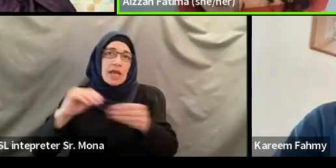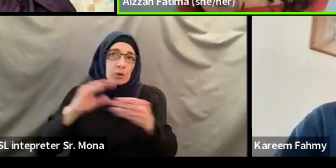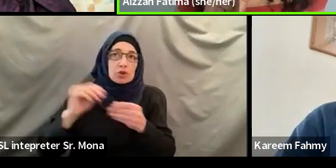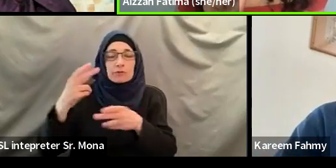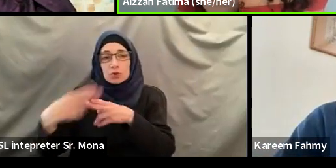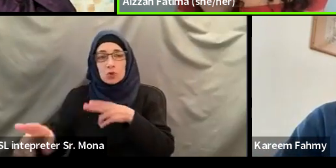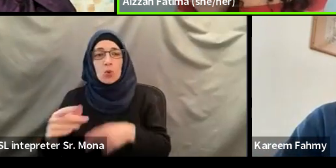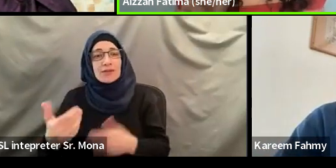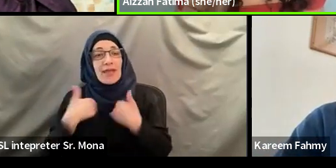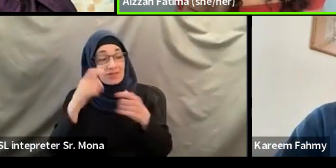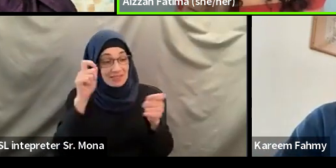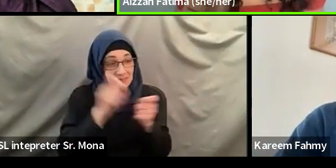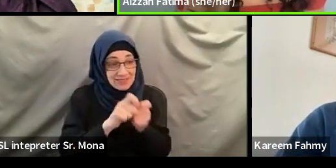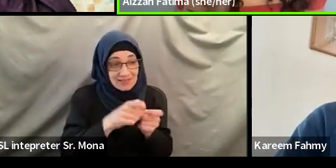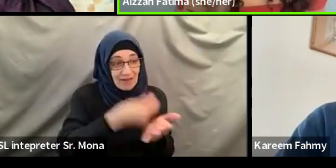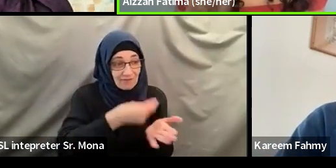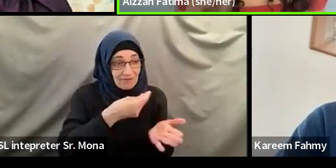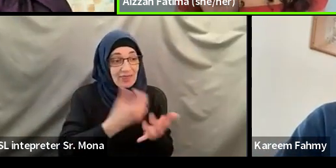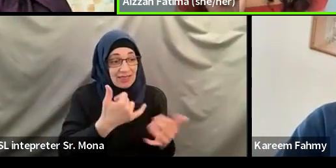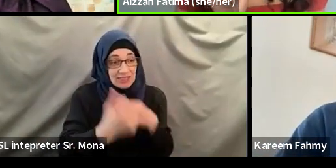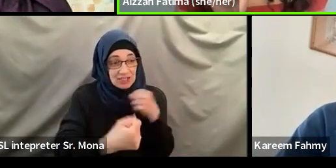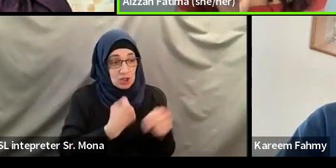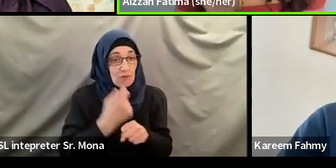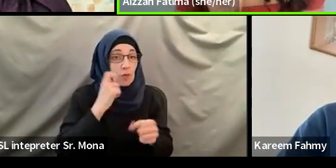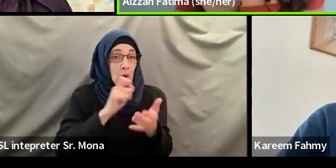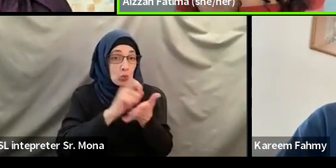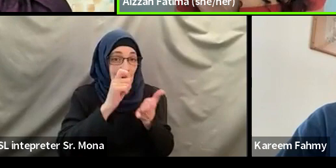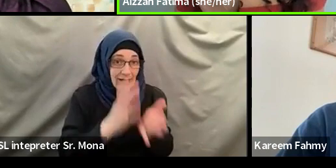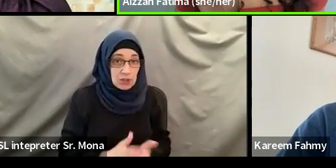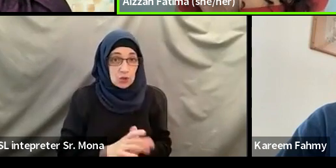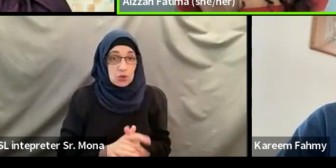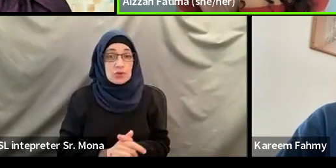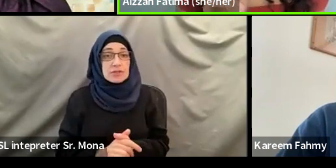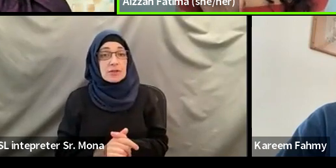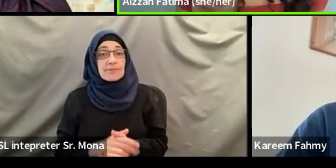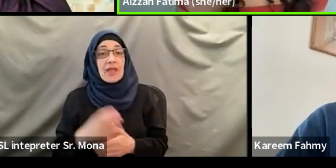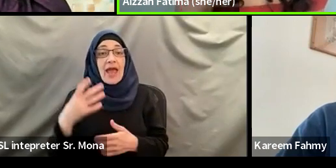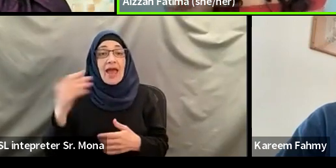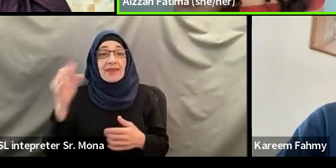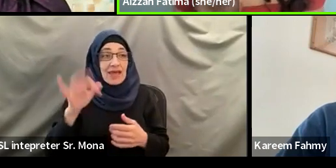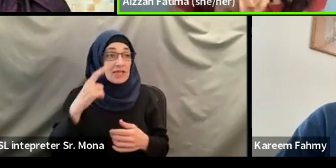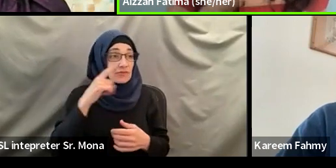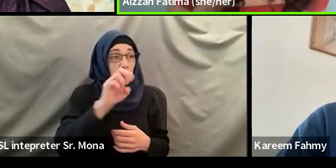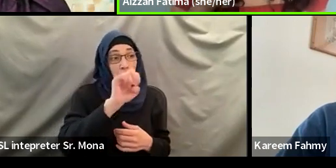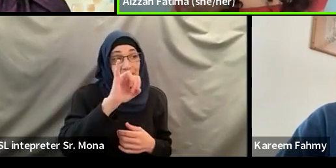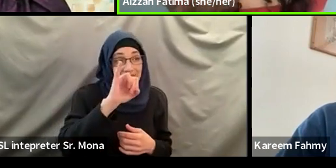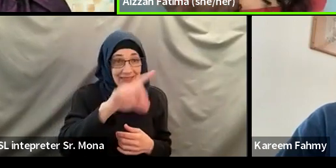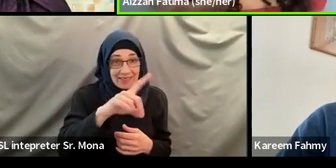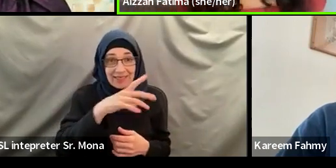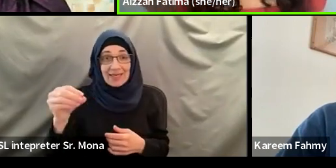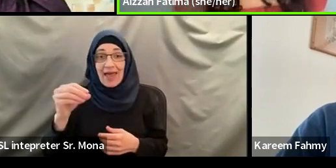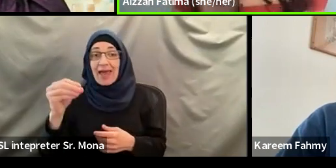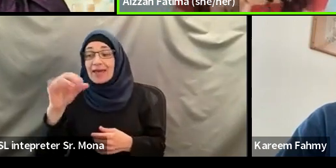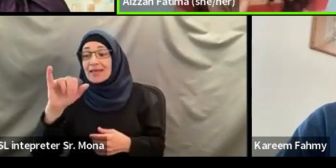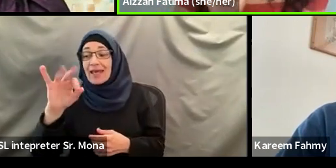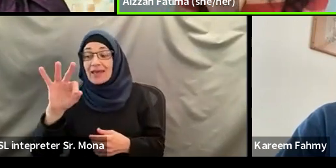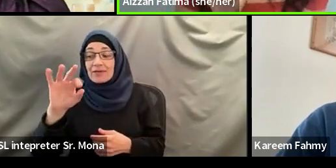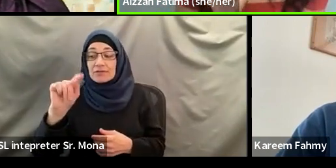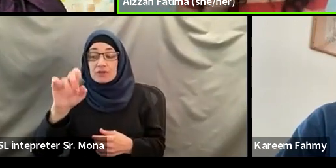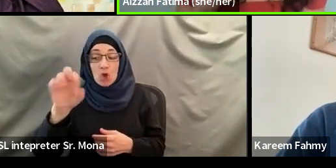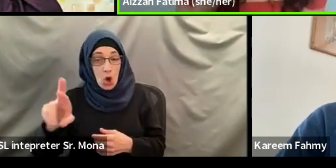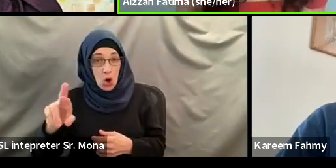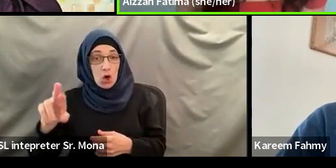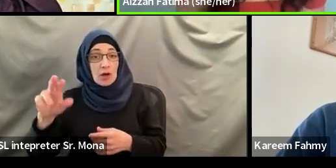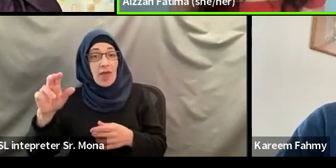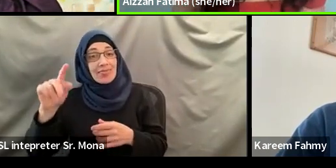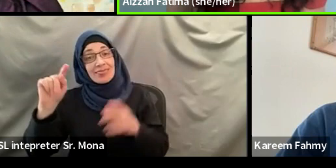fund this year for writers and a lab that's associated with this. So if for Eid and Iftar themed stories, and you have to be a Muslim writer, if you're interested